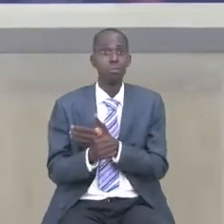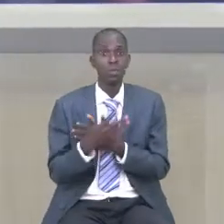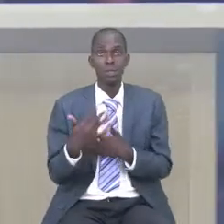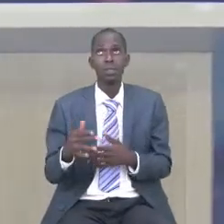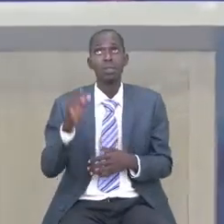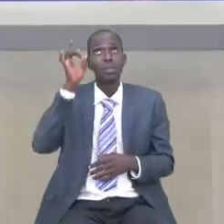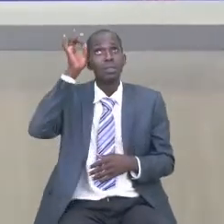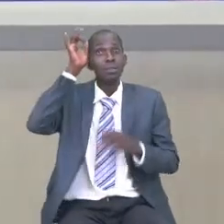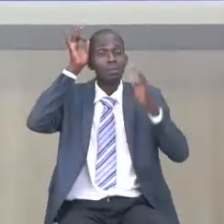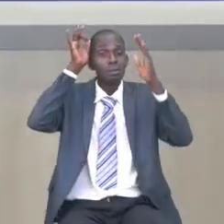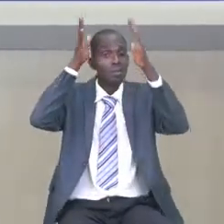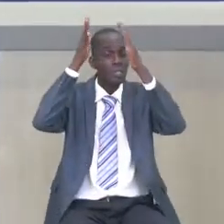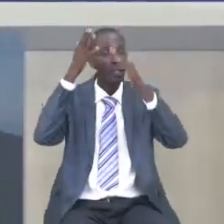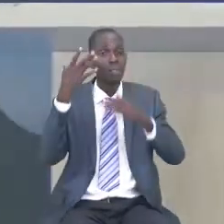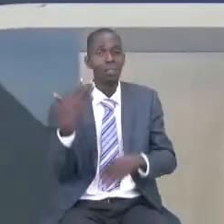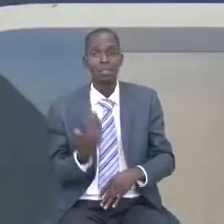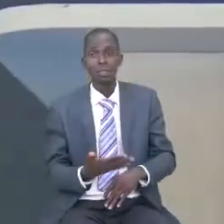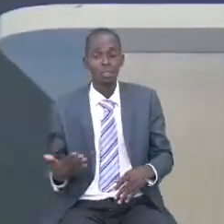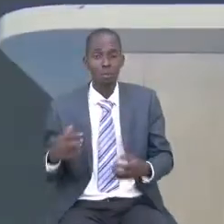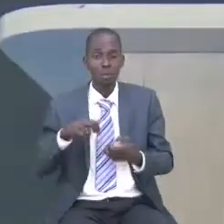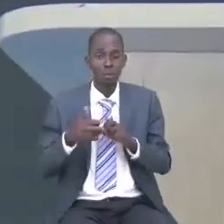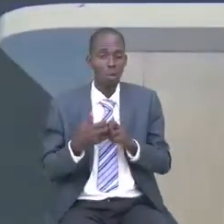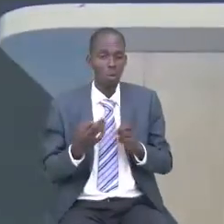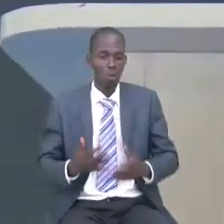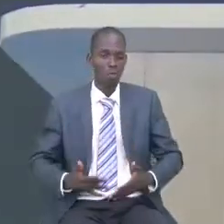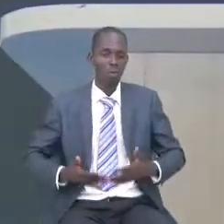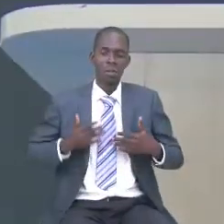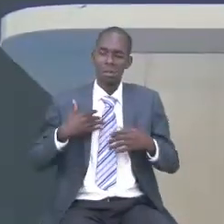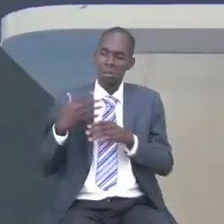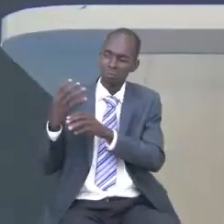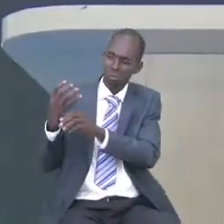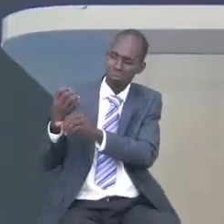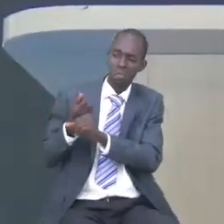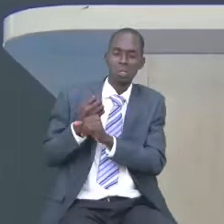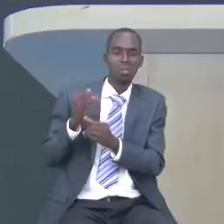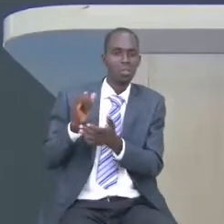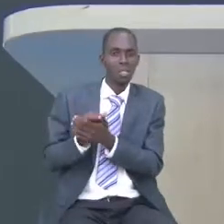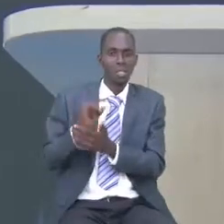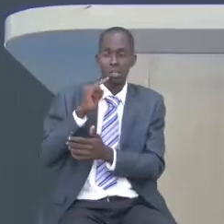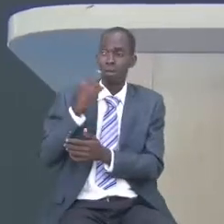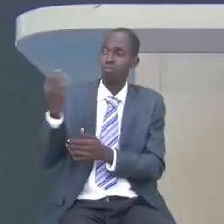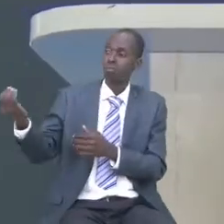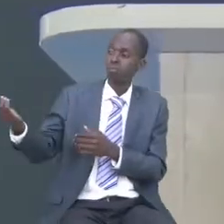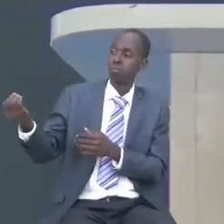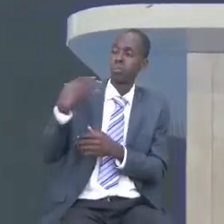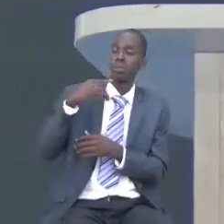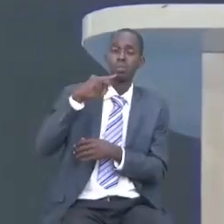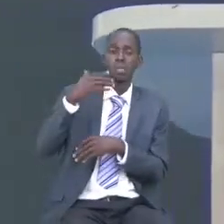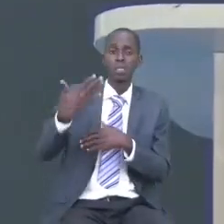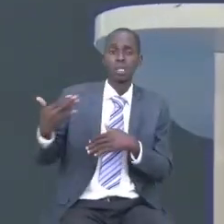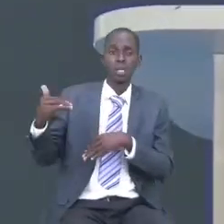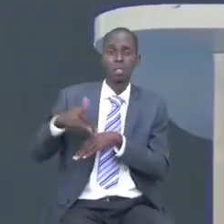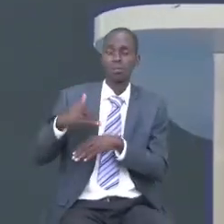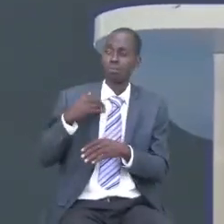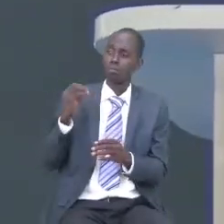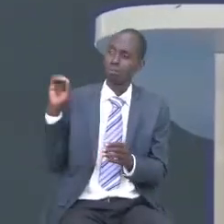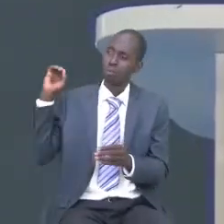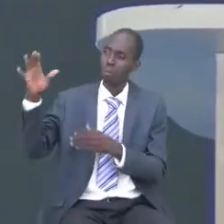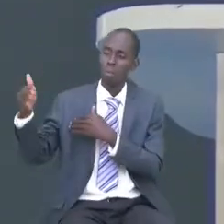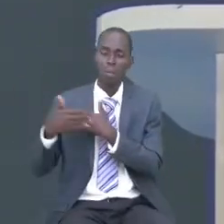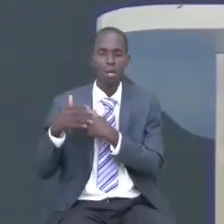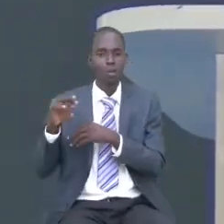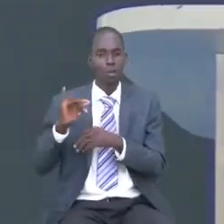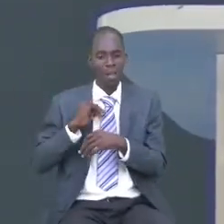of life, I took that lemon. I didn't throw it to anybody, and then I refashioned